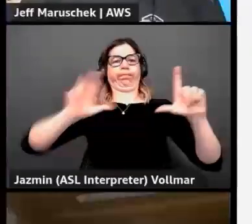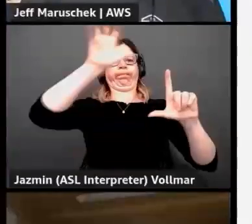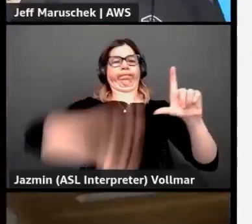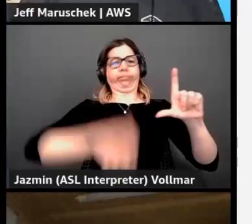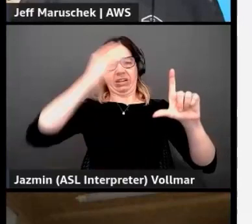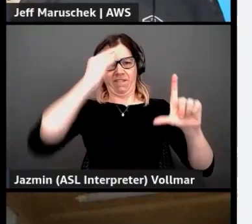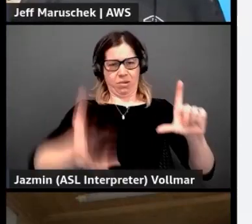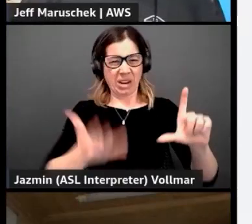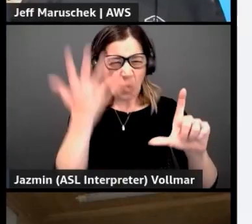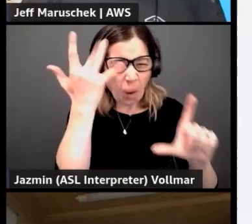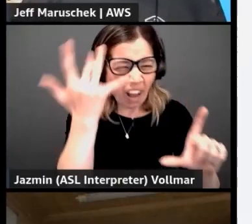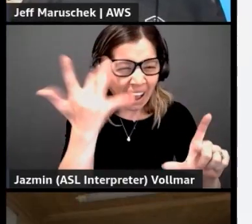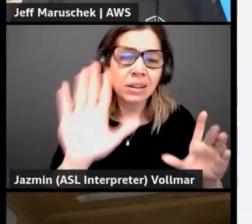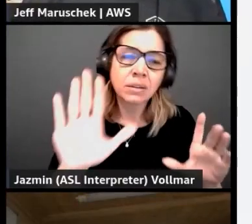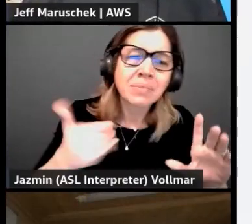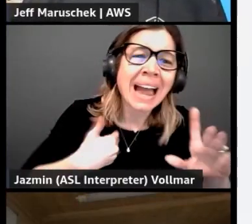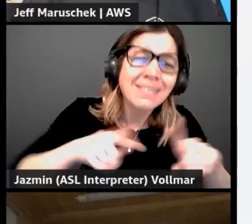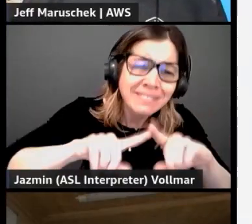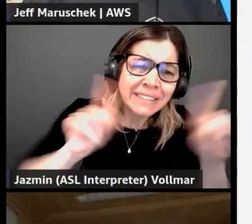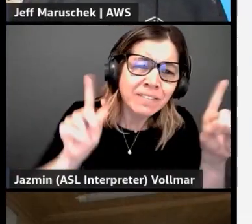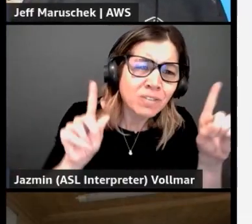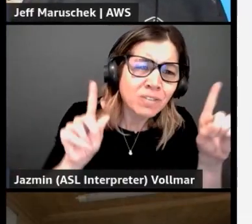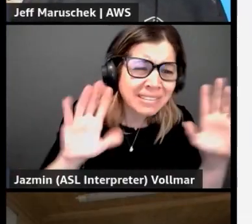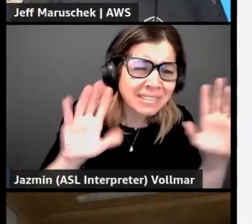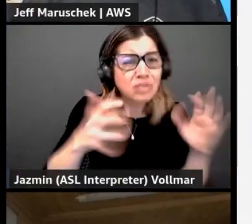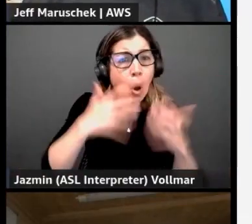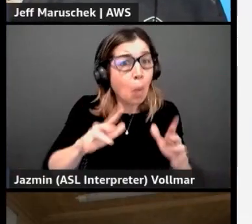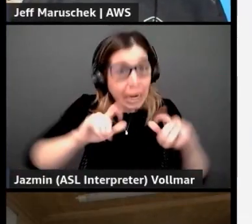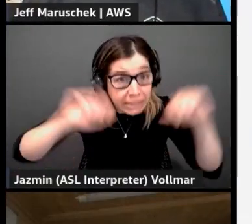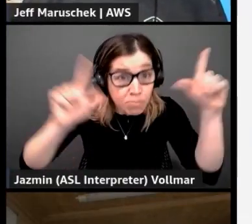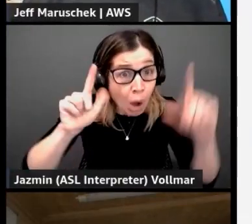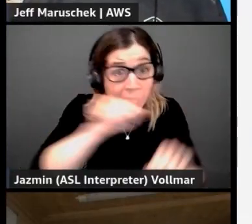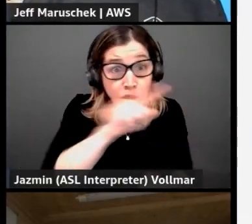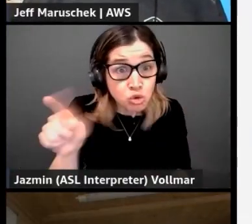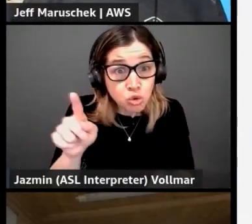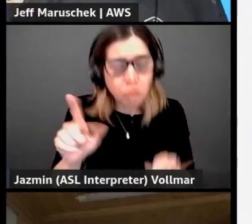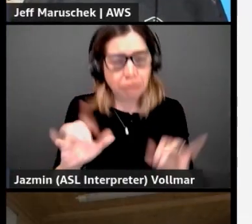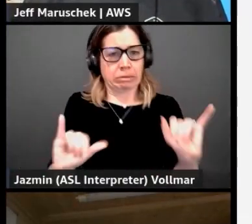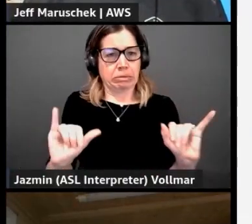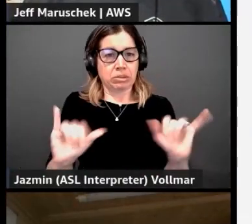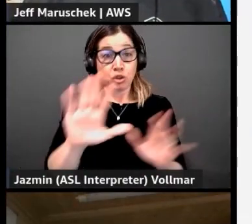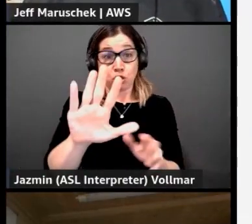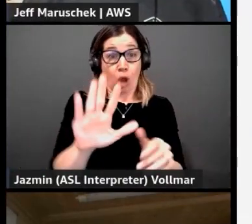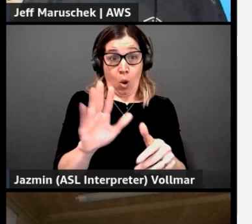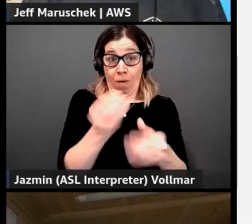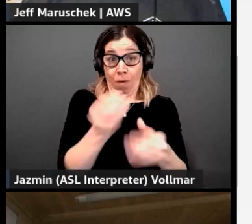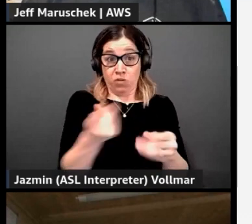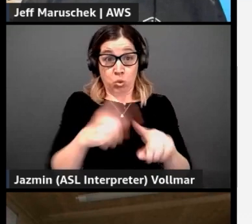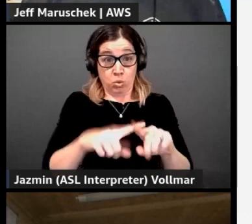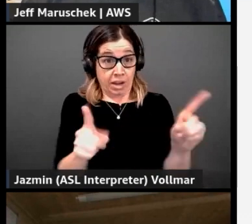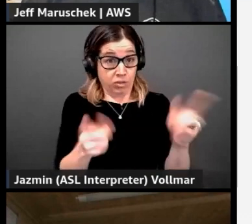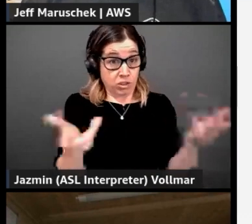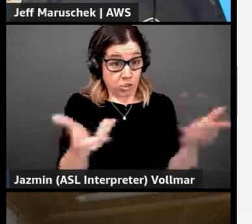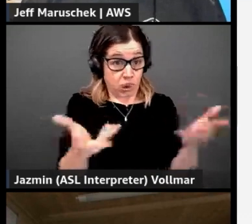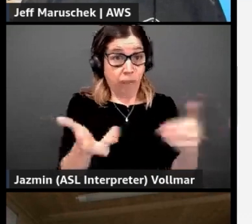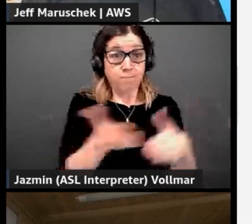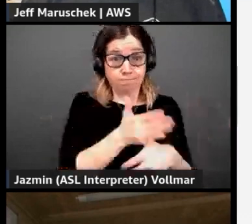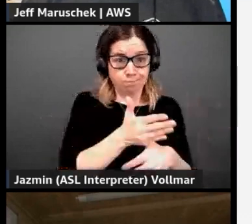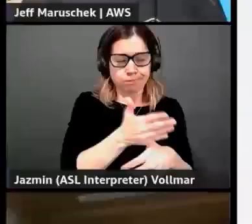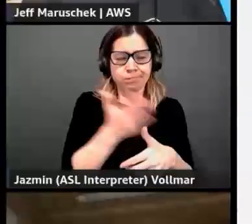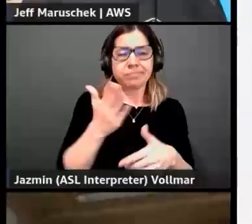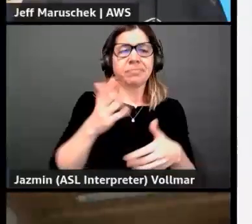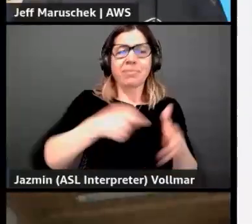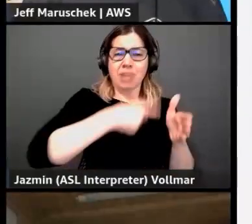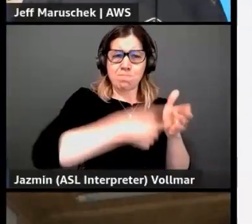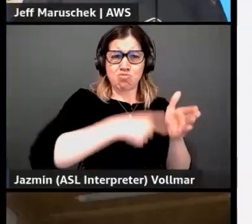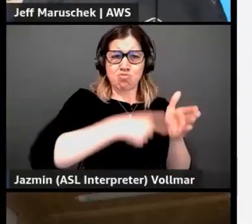differences, and we don't want to surprise people. So one thing, the couple of differences is that the pricing model